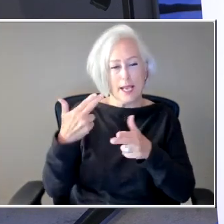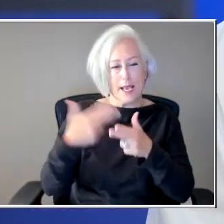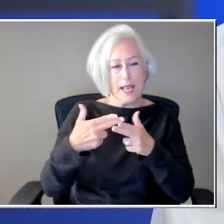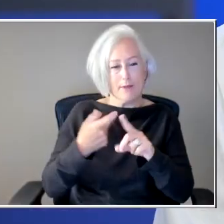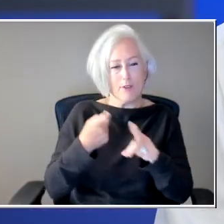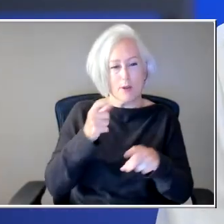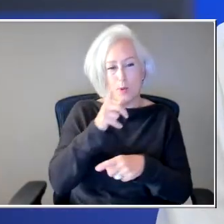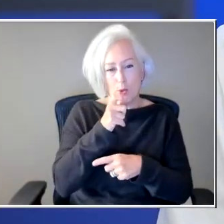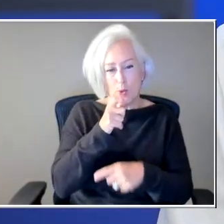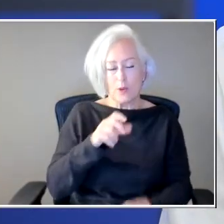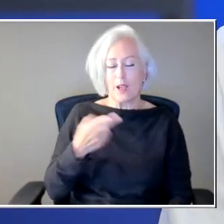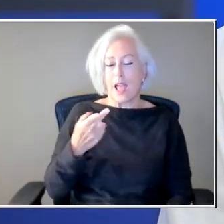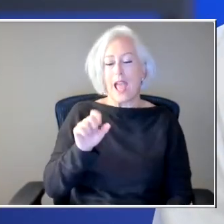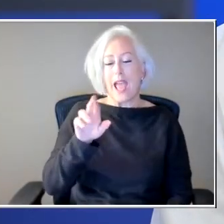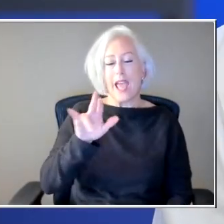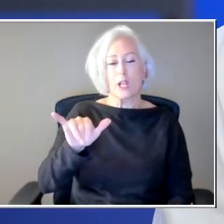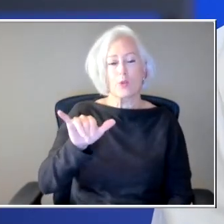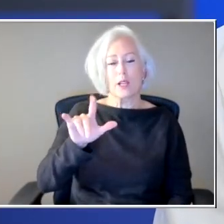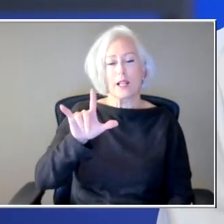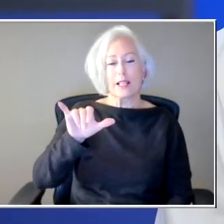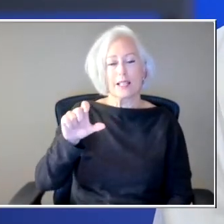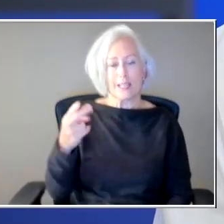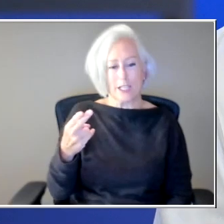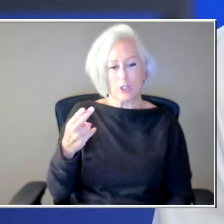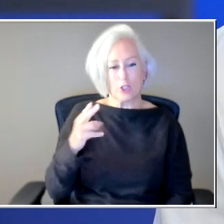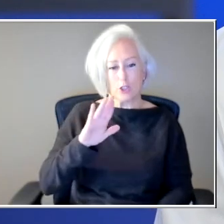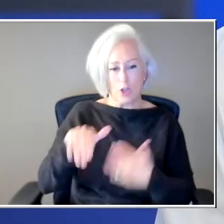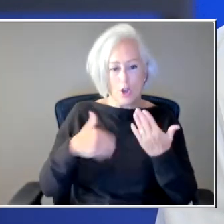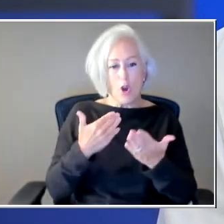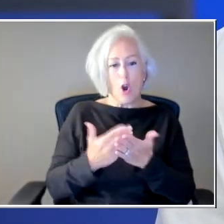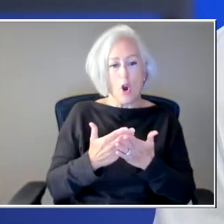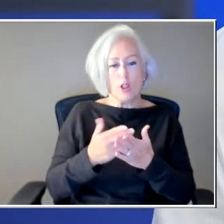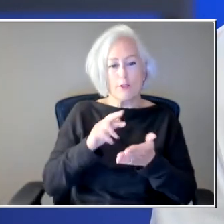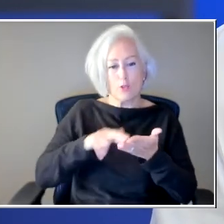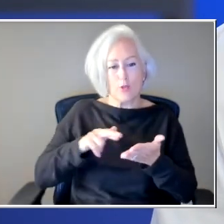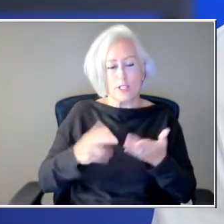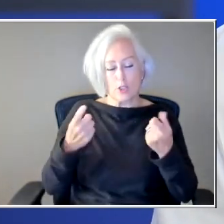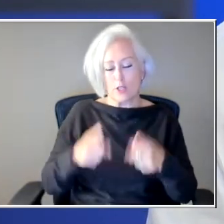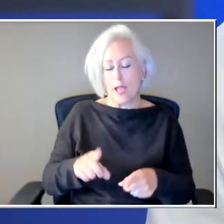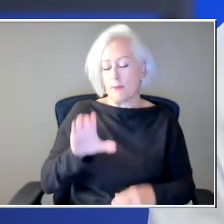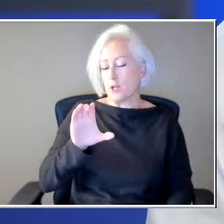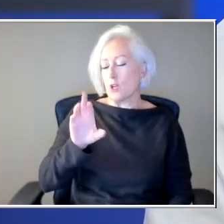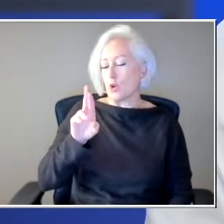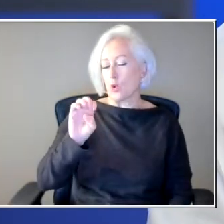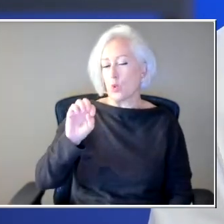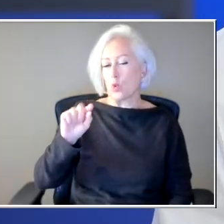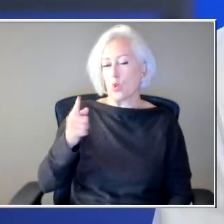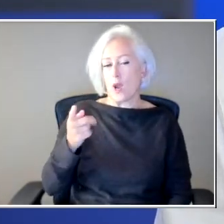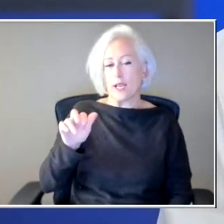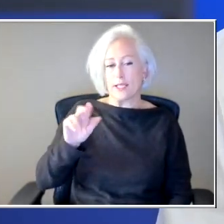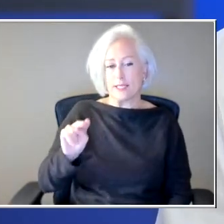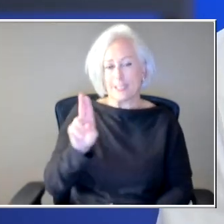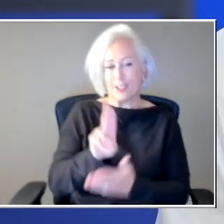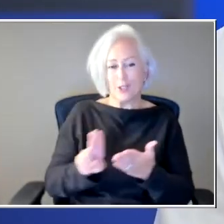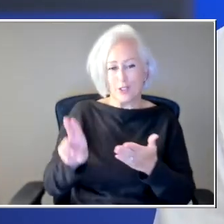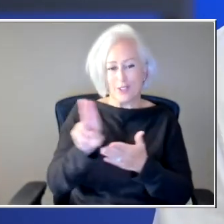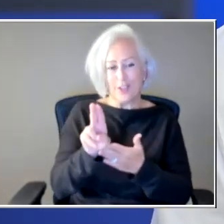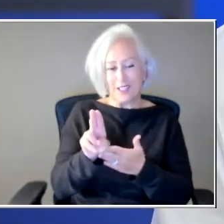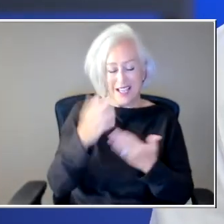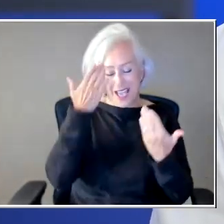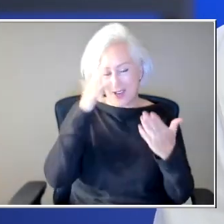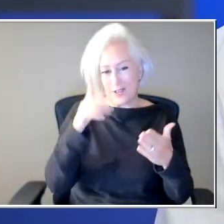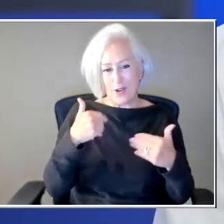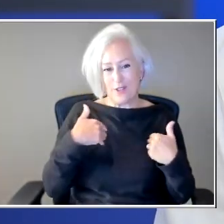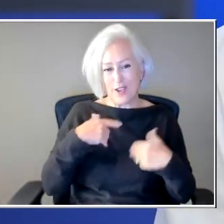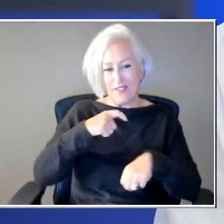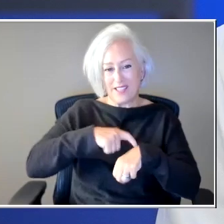all of this research happened in the Midwest at Creighton University. So I don't know if you have time, but I could tell you a brief story about